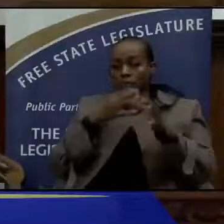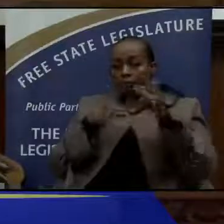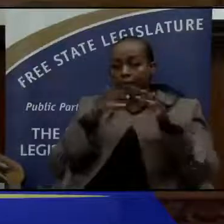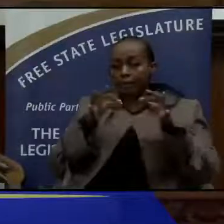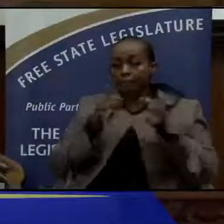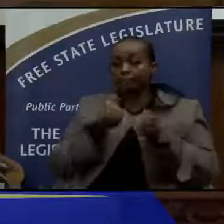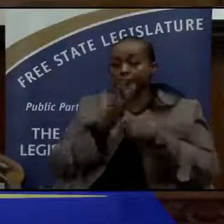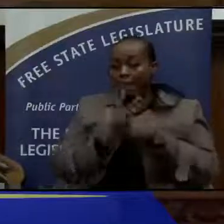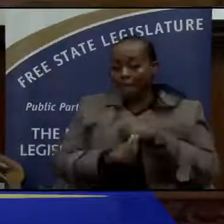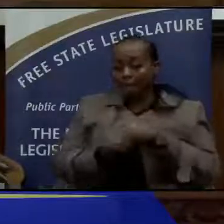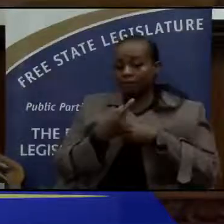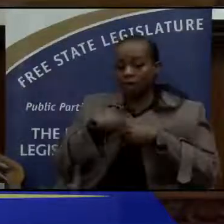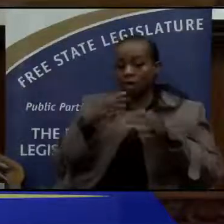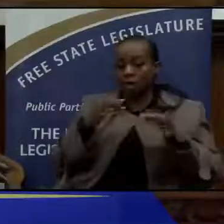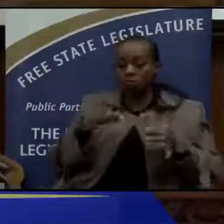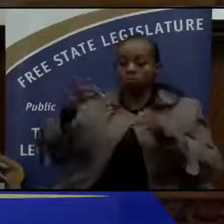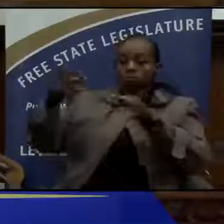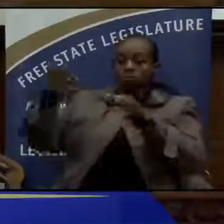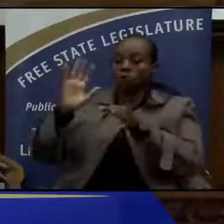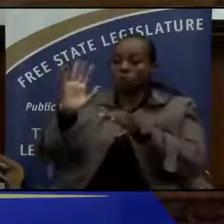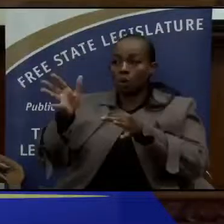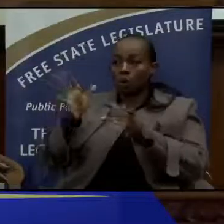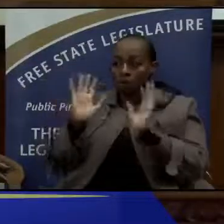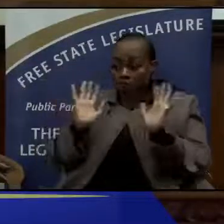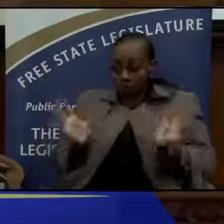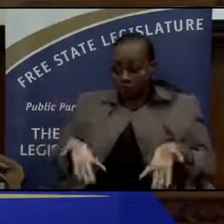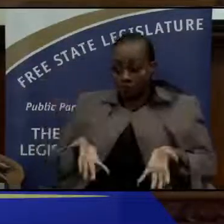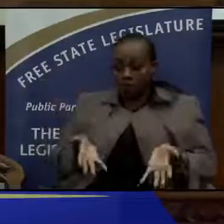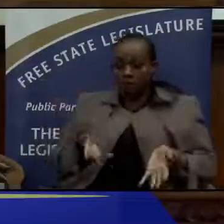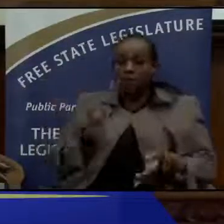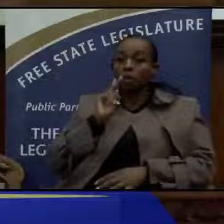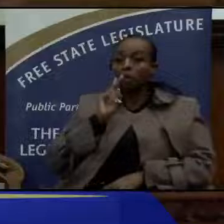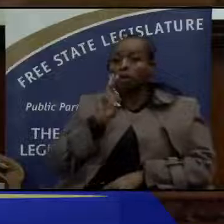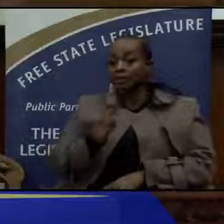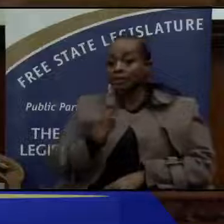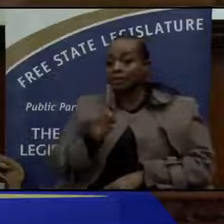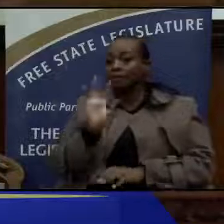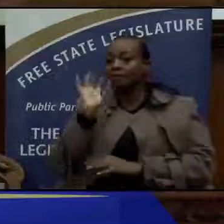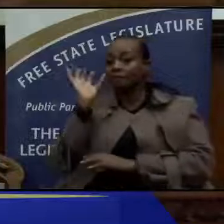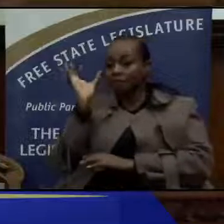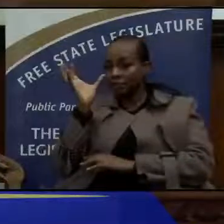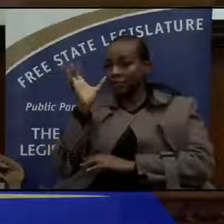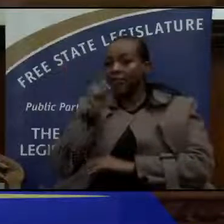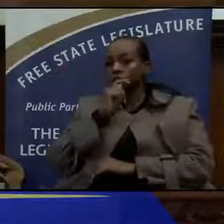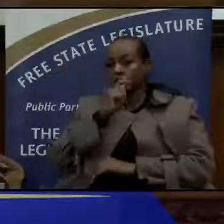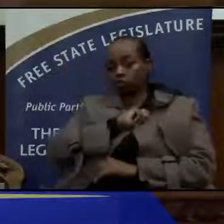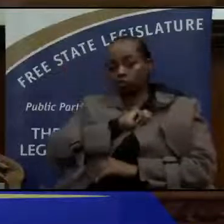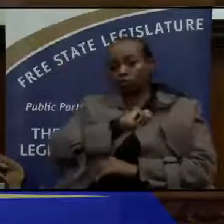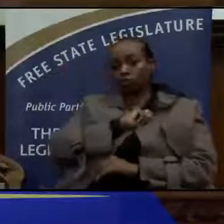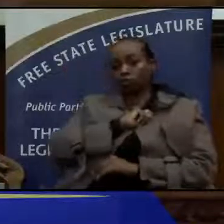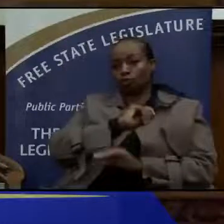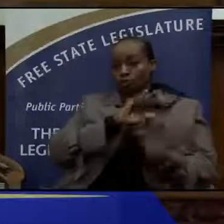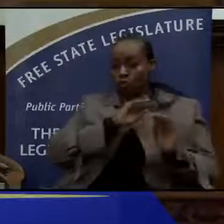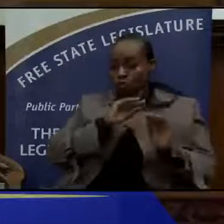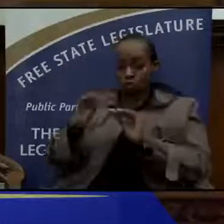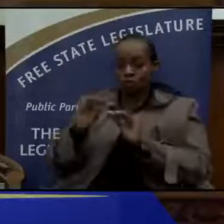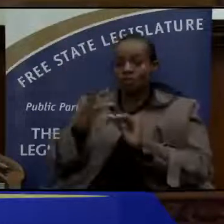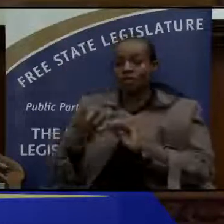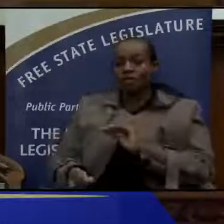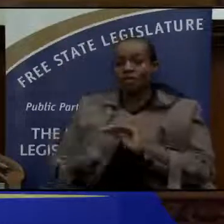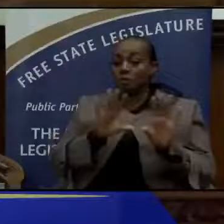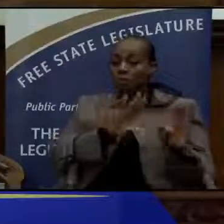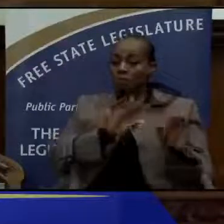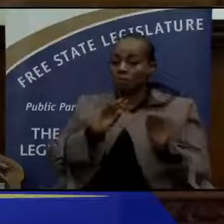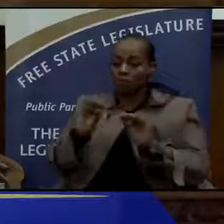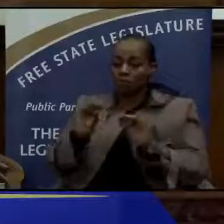you. I'm going to give it to you immediately after this. Then you'll see where Free State is really moving. It's